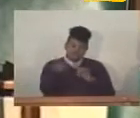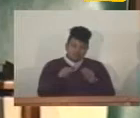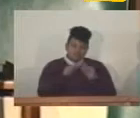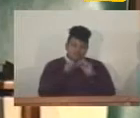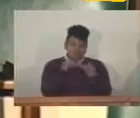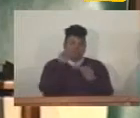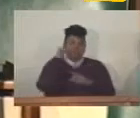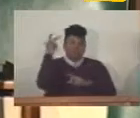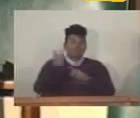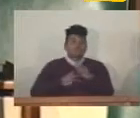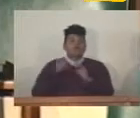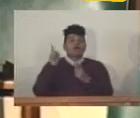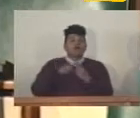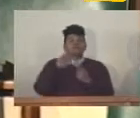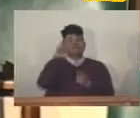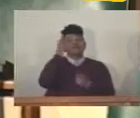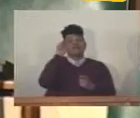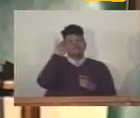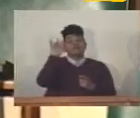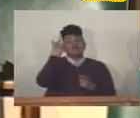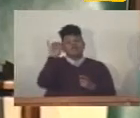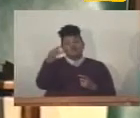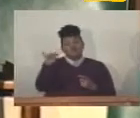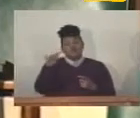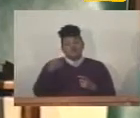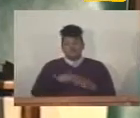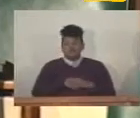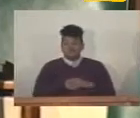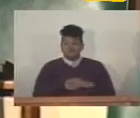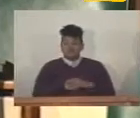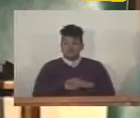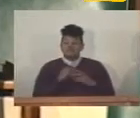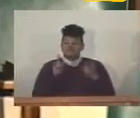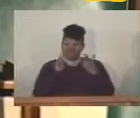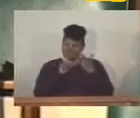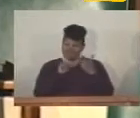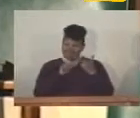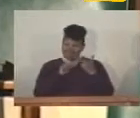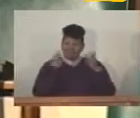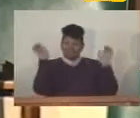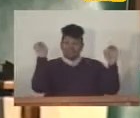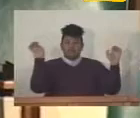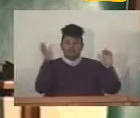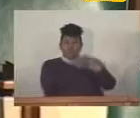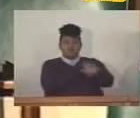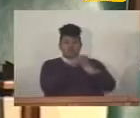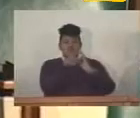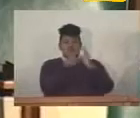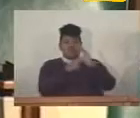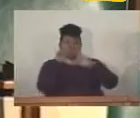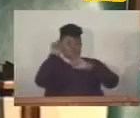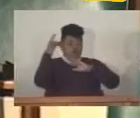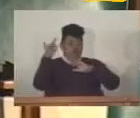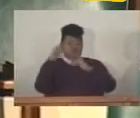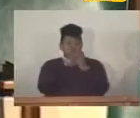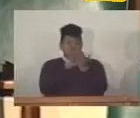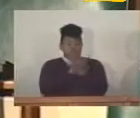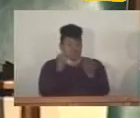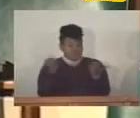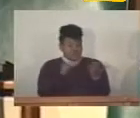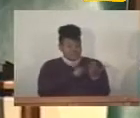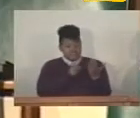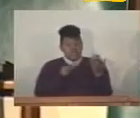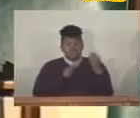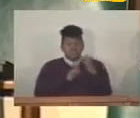3 months until the 2nd day of May 2018. 3. The Emergency Powers Regulations 2018, which were laid on the table of